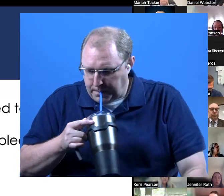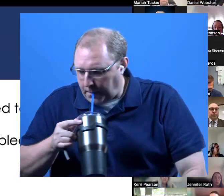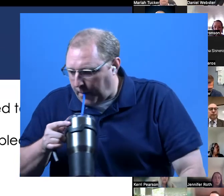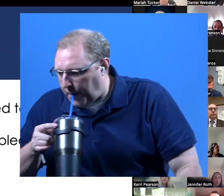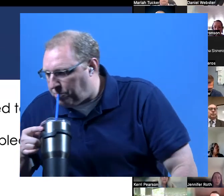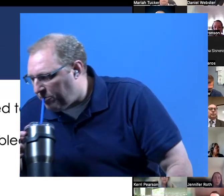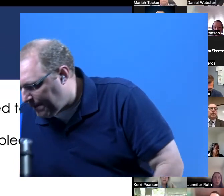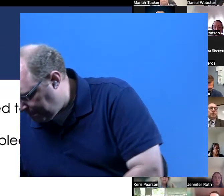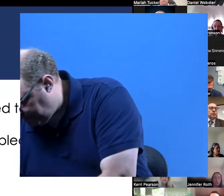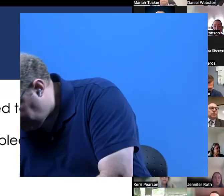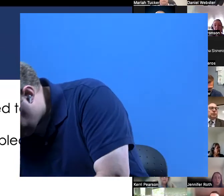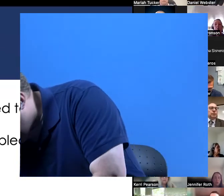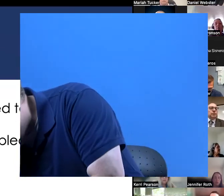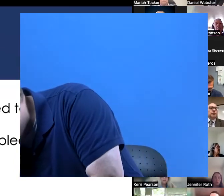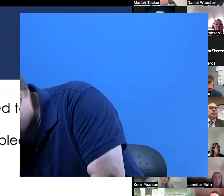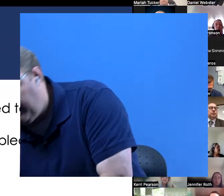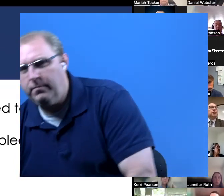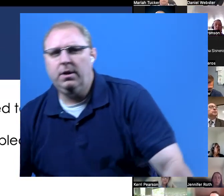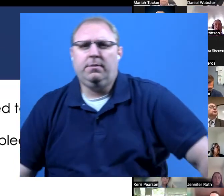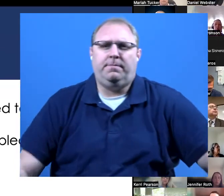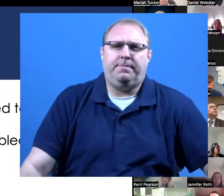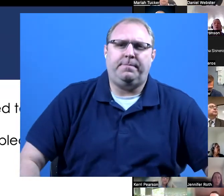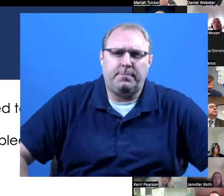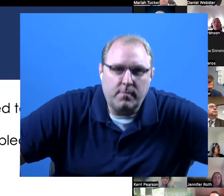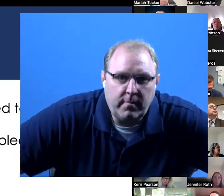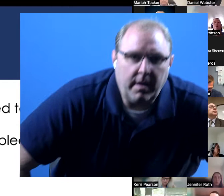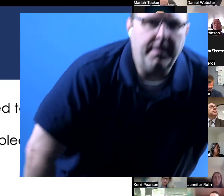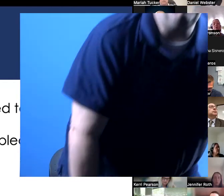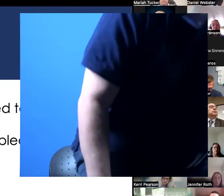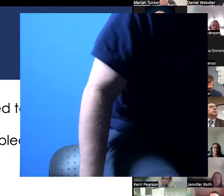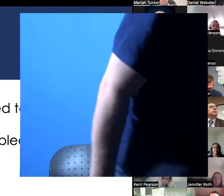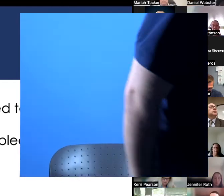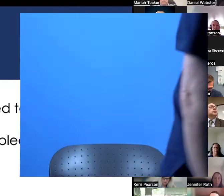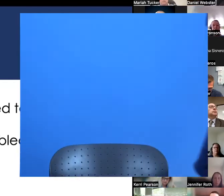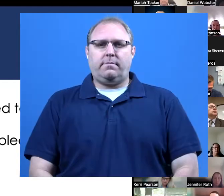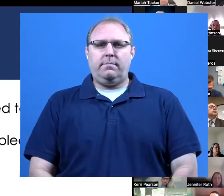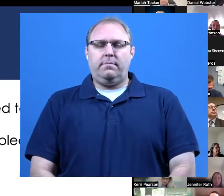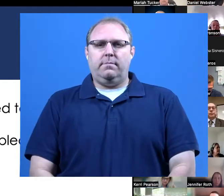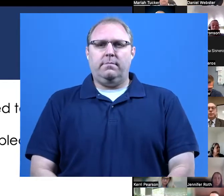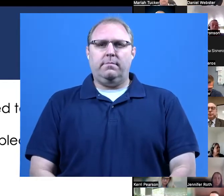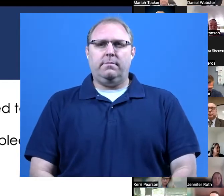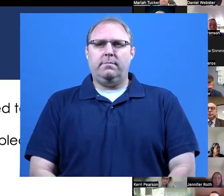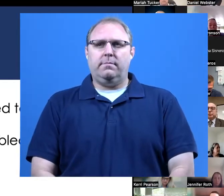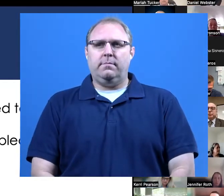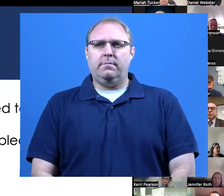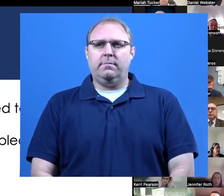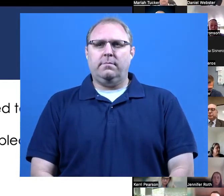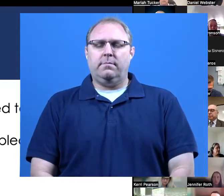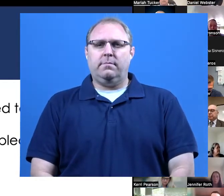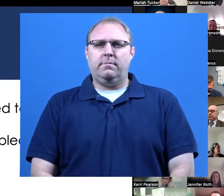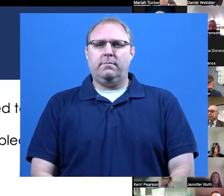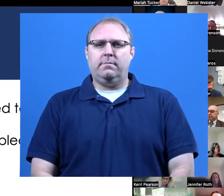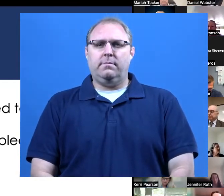become disabled and unable to work. So here's what I like employees to do when they know they're about to miss time